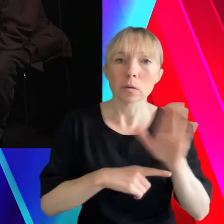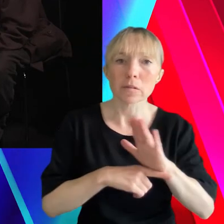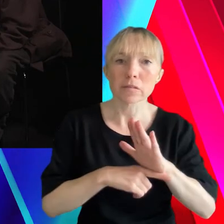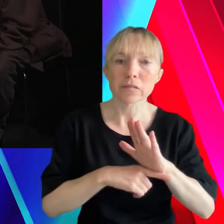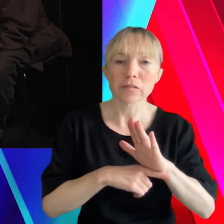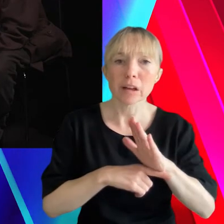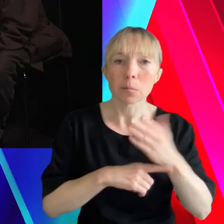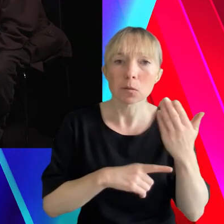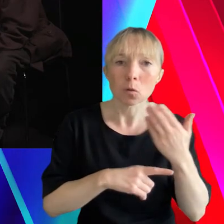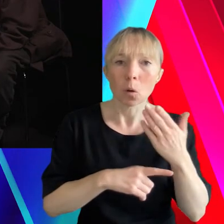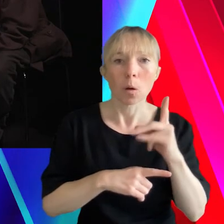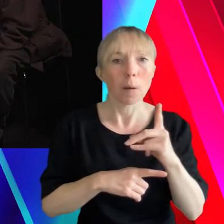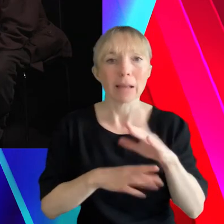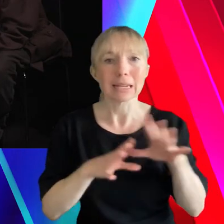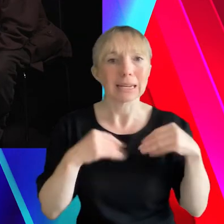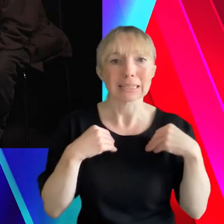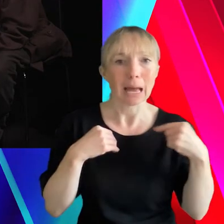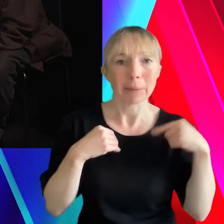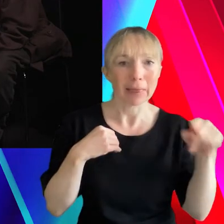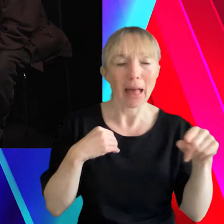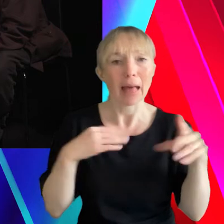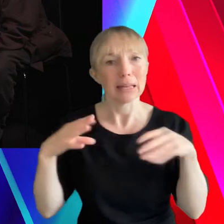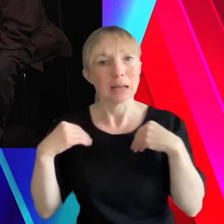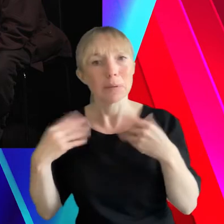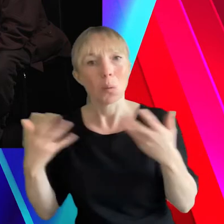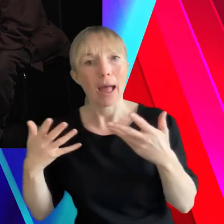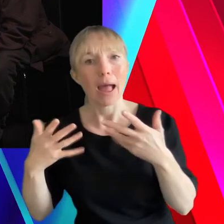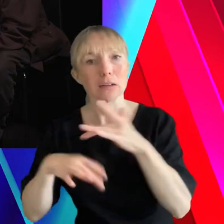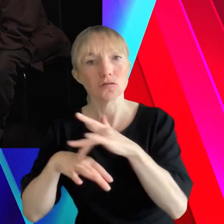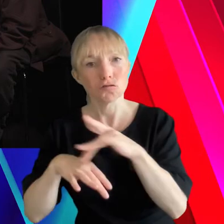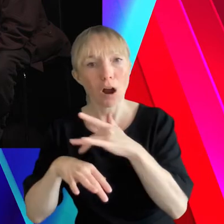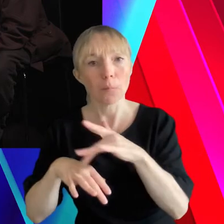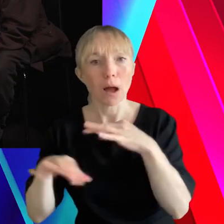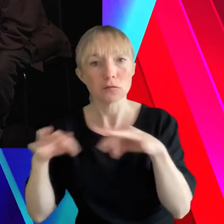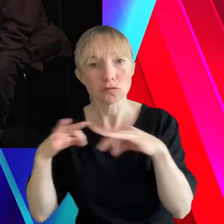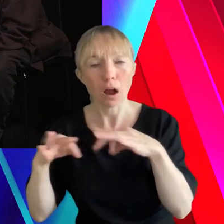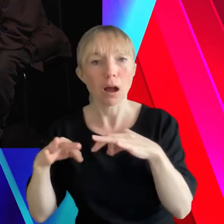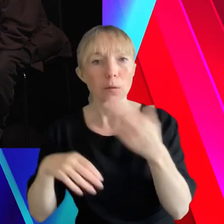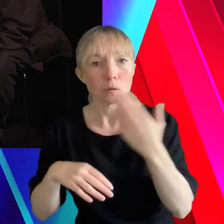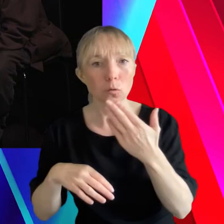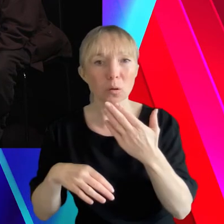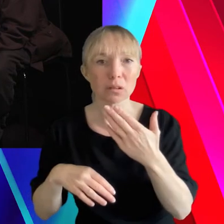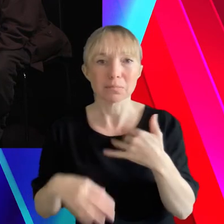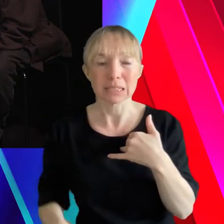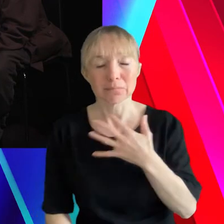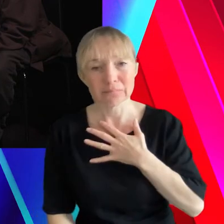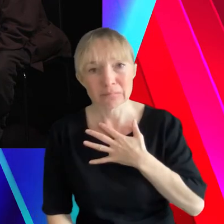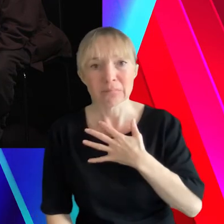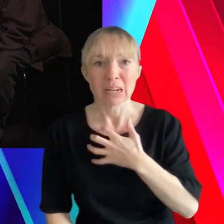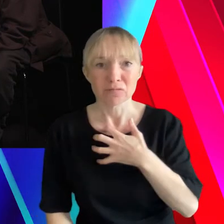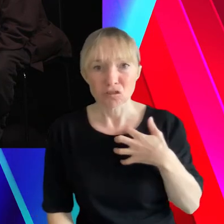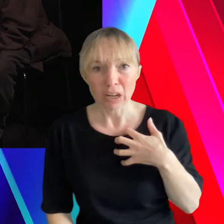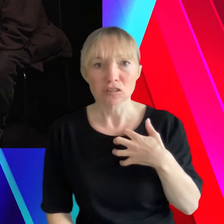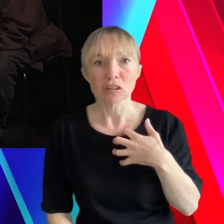wasn't taken there. I was taken in drama school. And that was a great frustration to begin with. But once that I went there and I